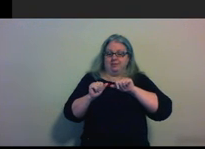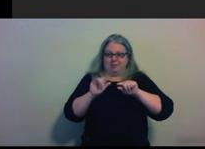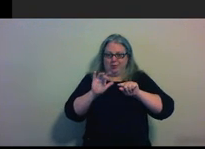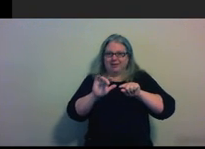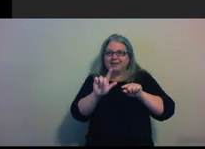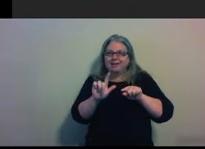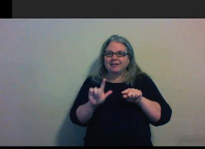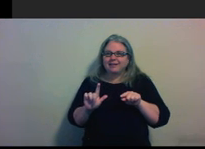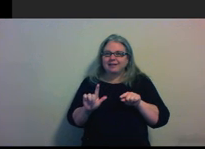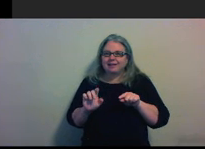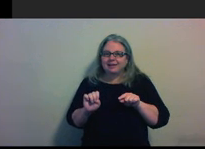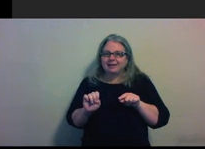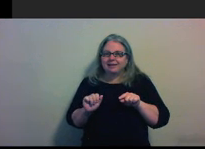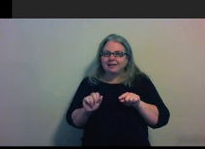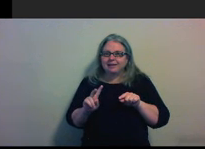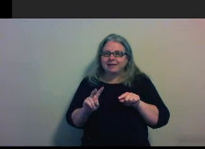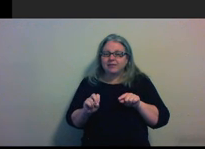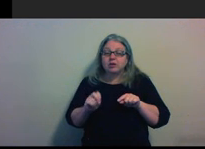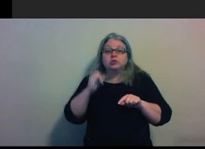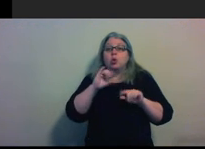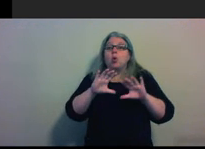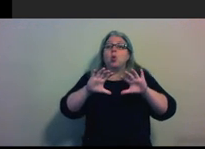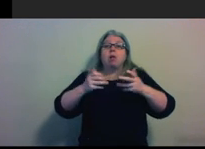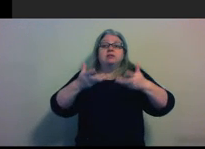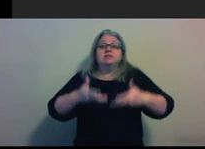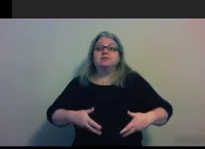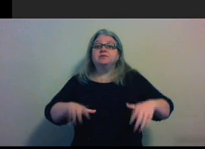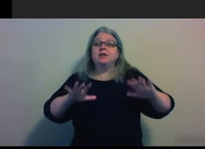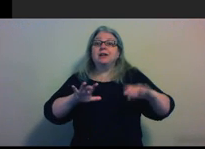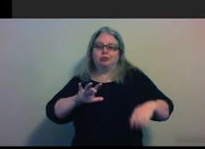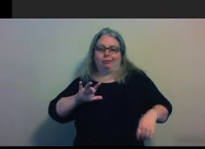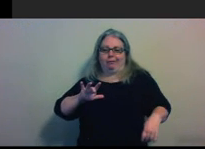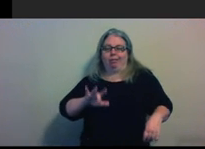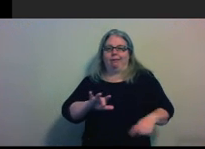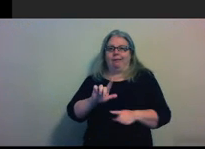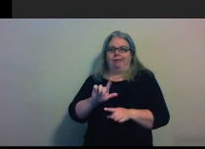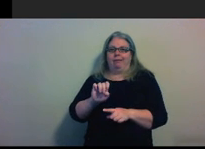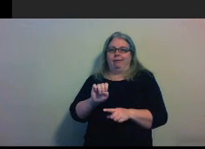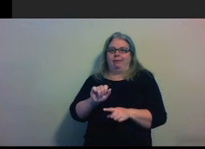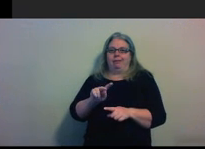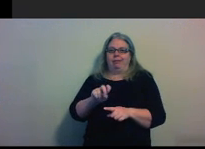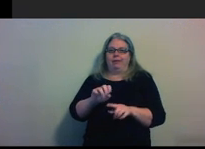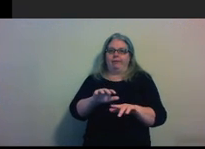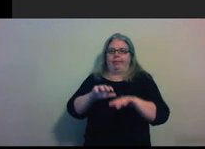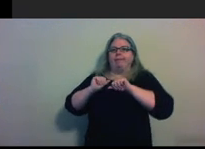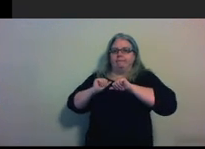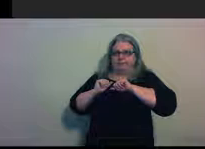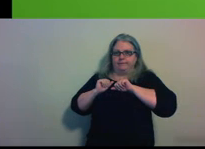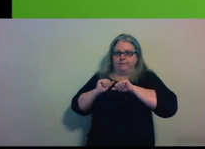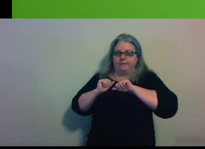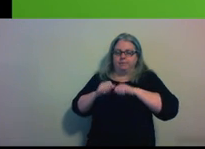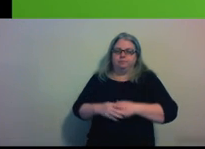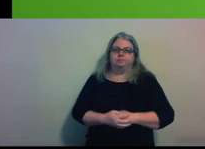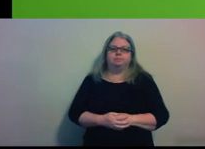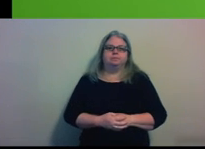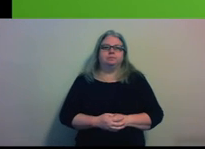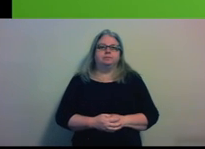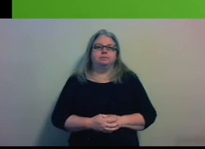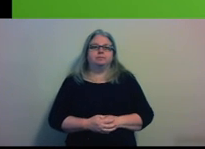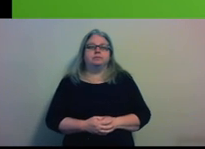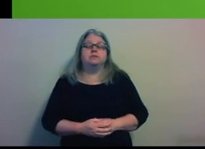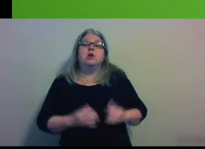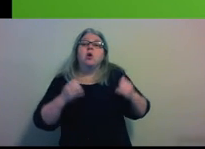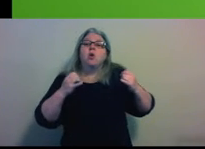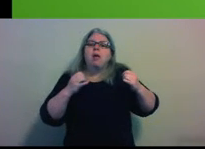it says. You would click this button if you are leaving a session at the end of the time with your teacher. Now that we have